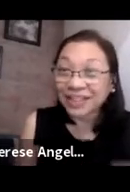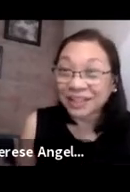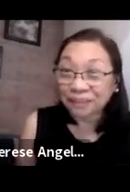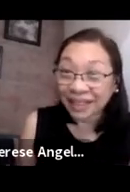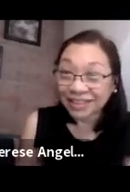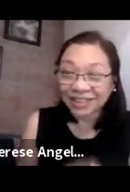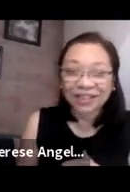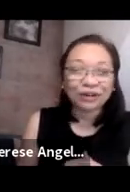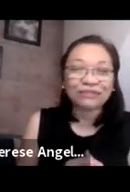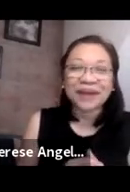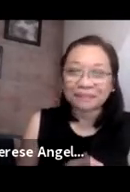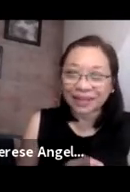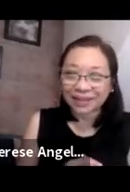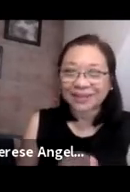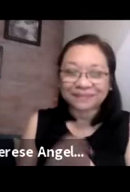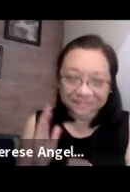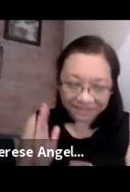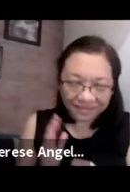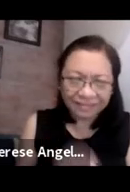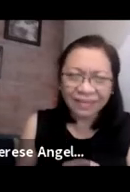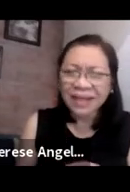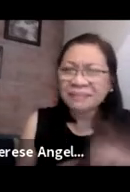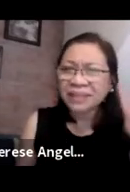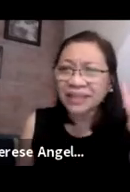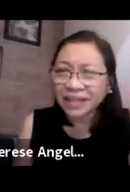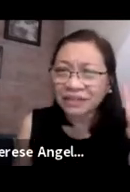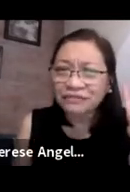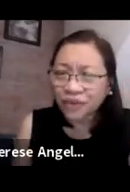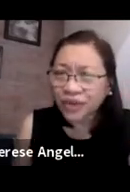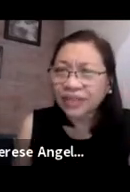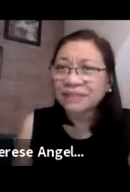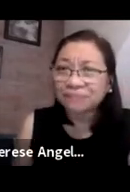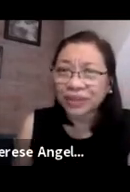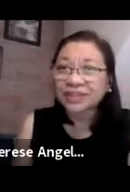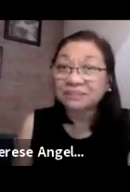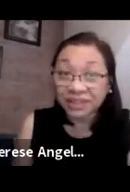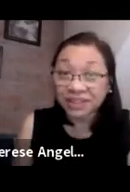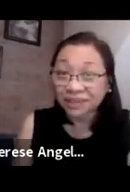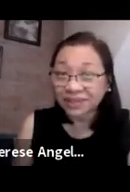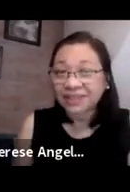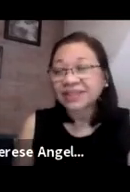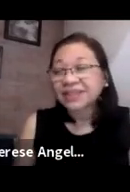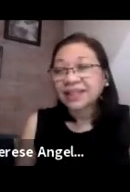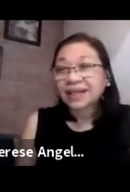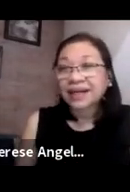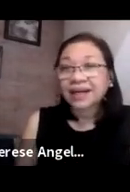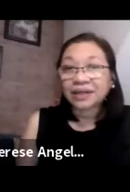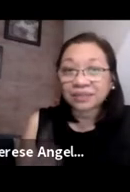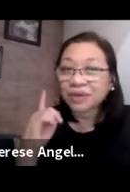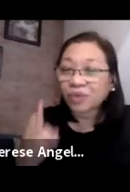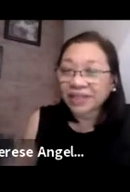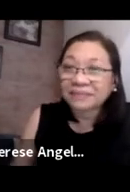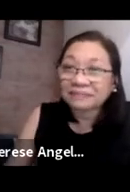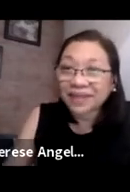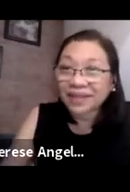look at the pledge of members. But there are four important principles.